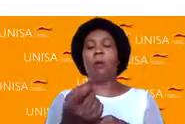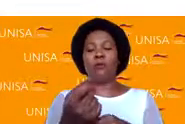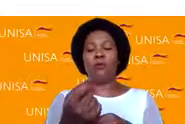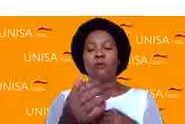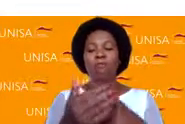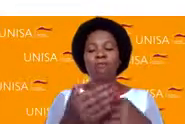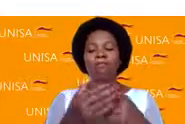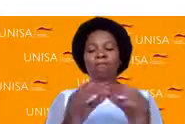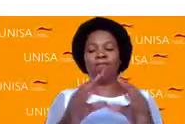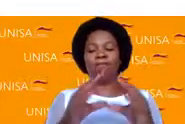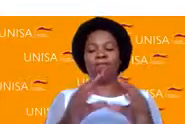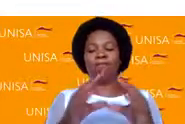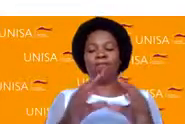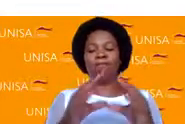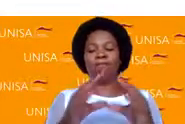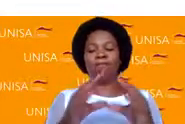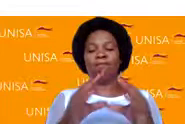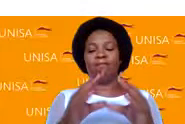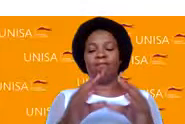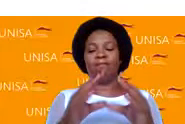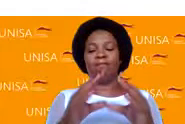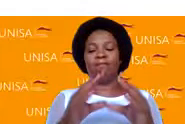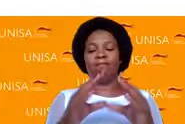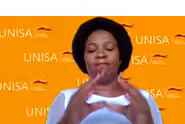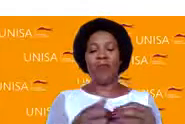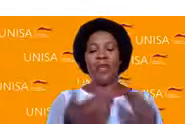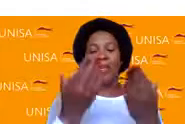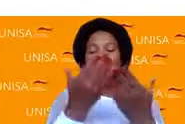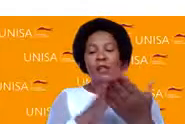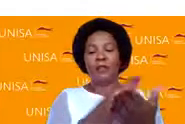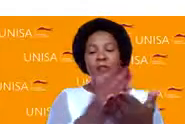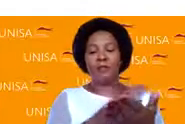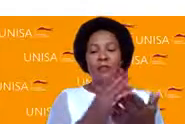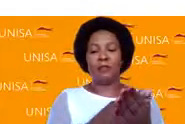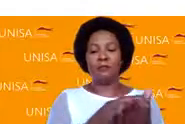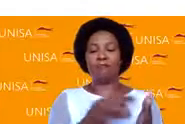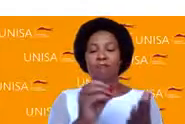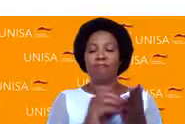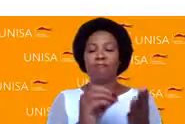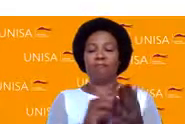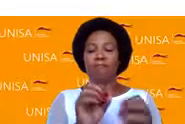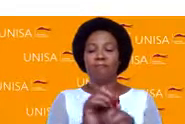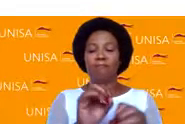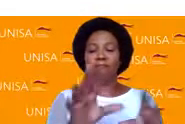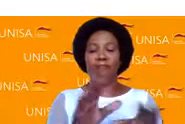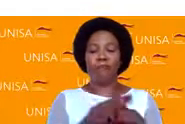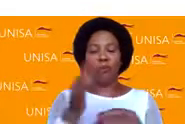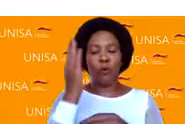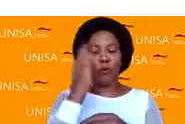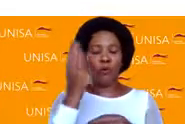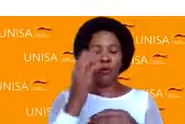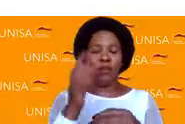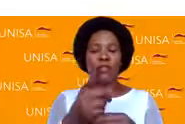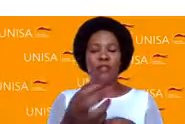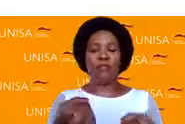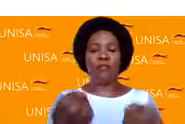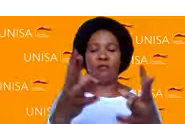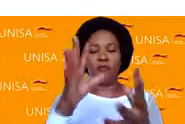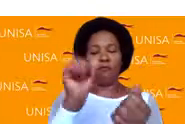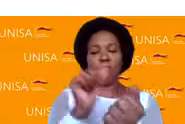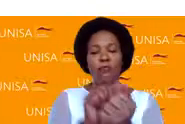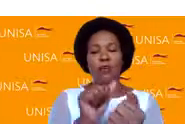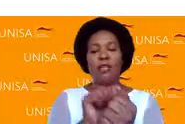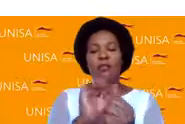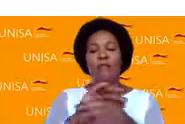another chapter or lesson. They are still busy populating content, but this will in the end give you an overview if you covered all